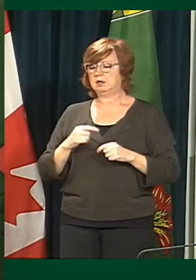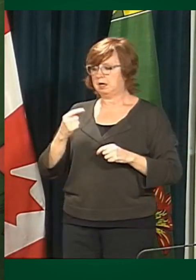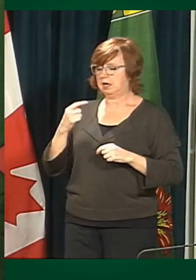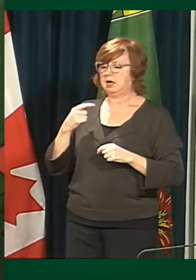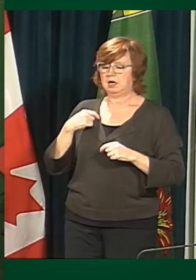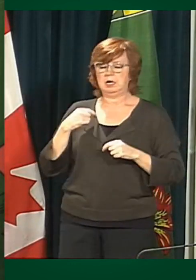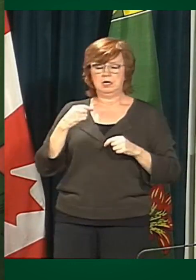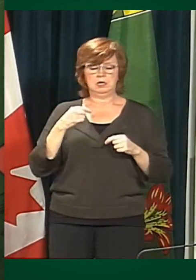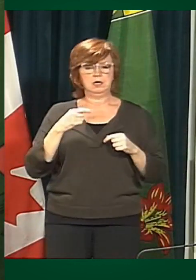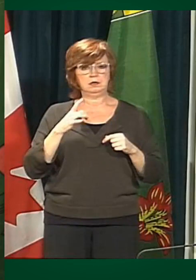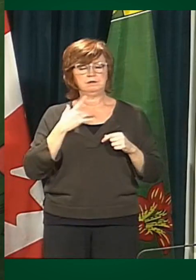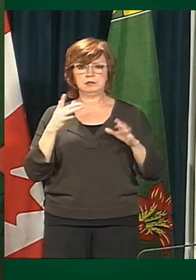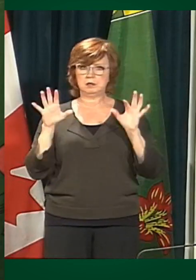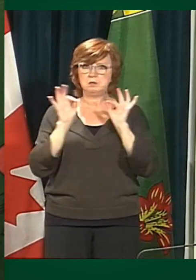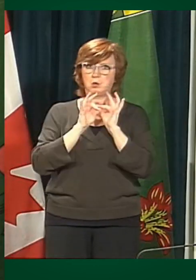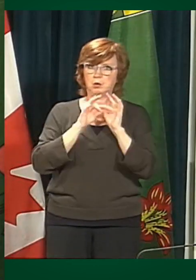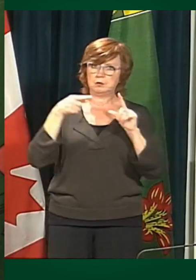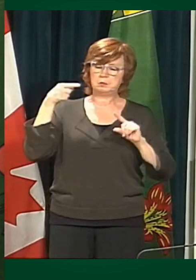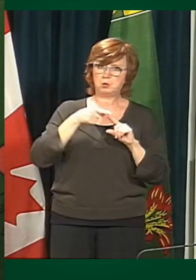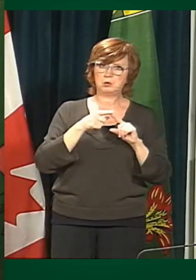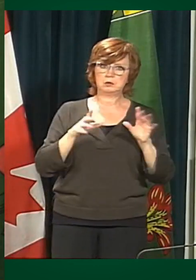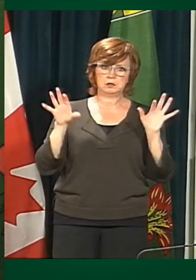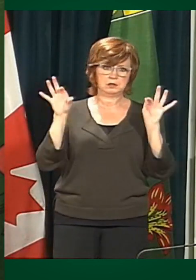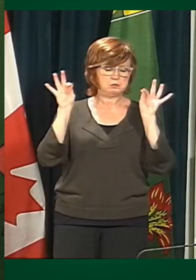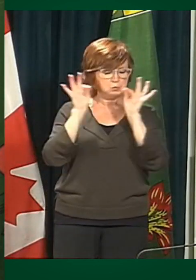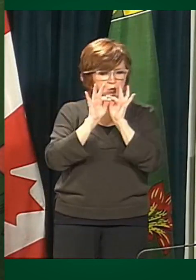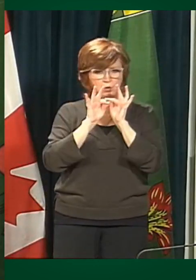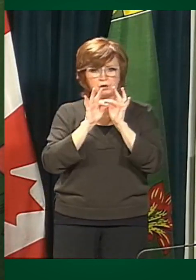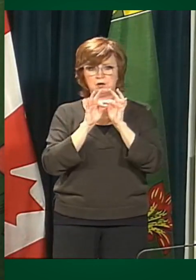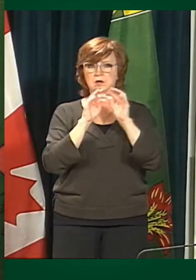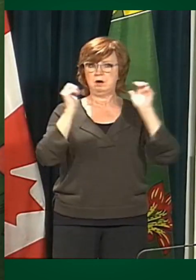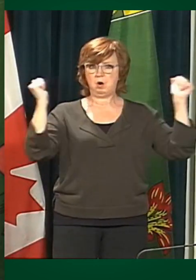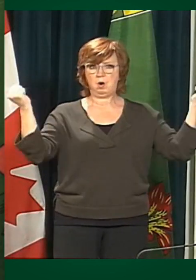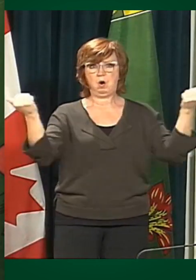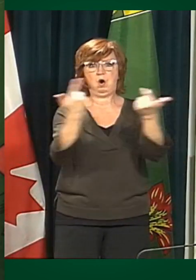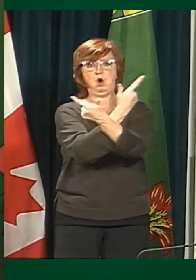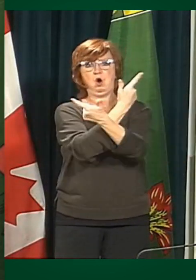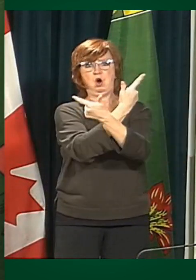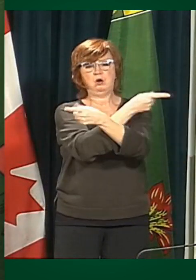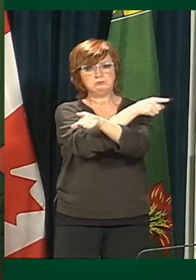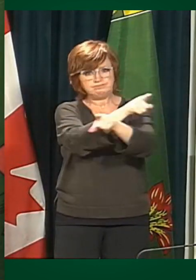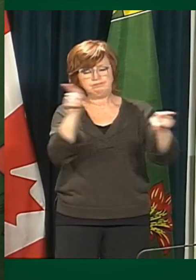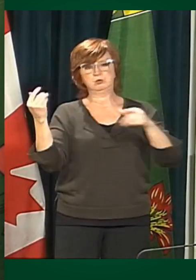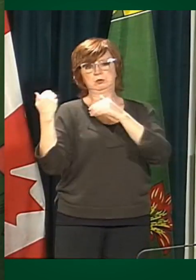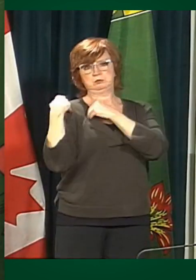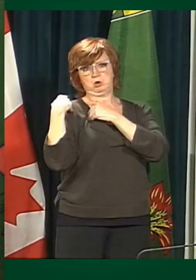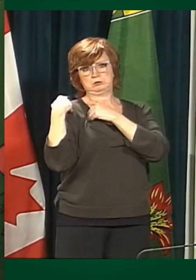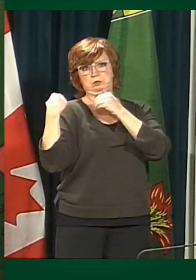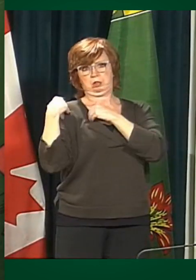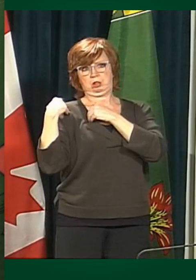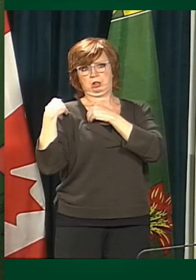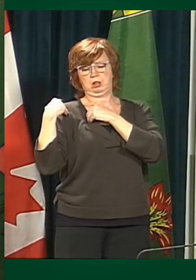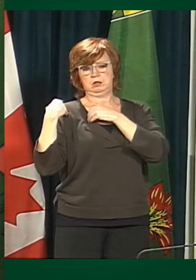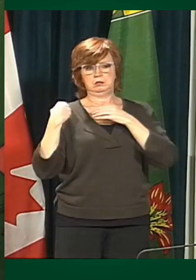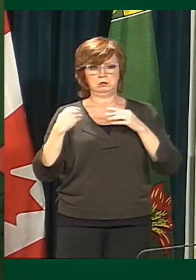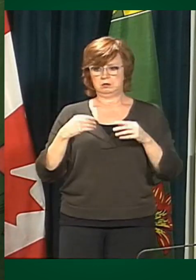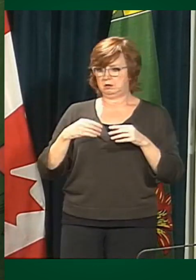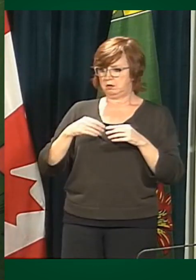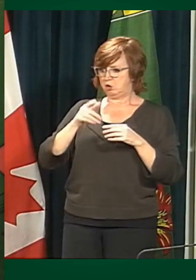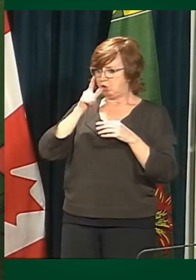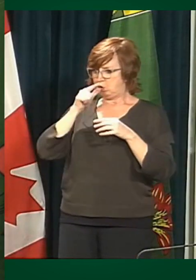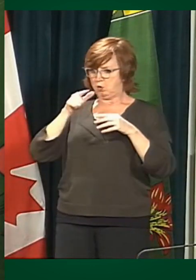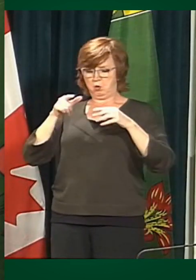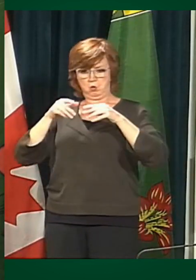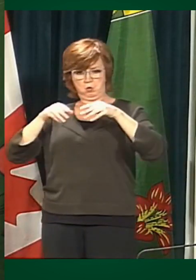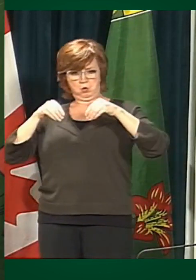really important point that we all have a role in this. So obviously, from what I've heard, grocery stores and business owners have been